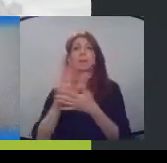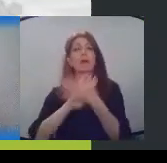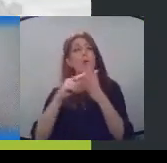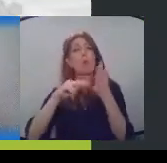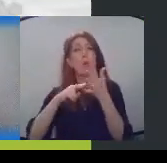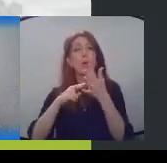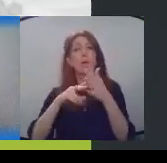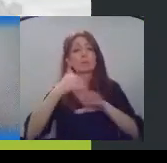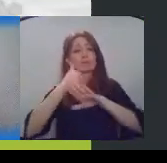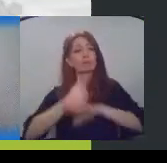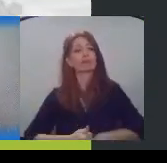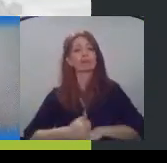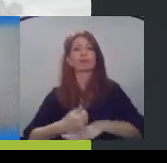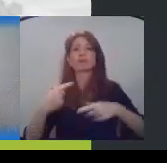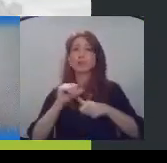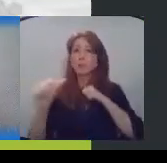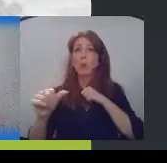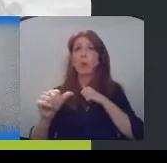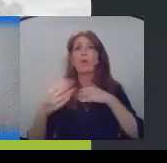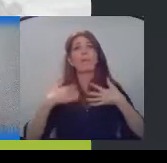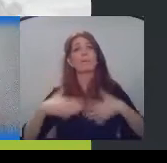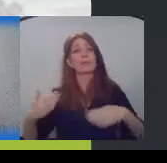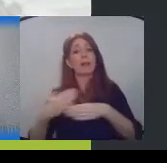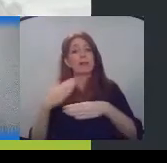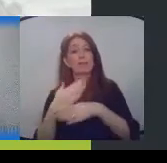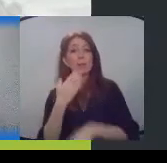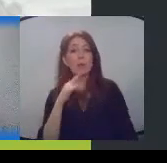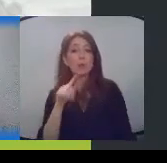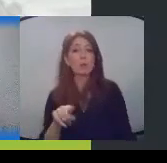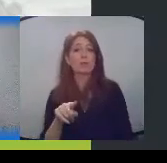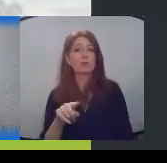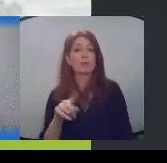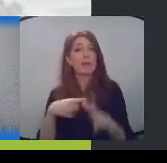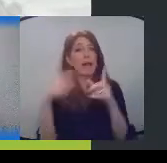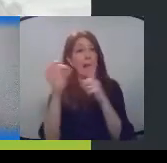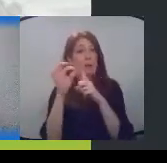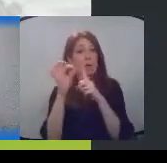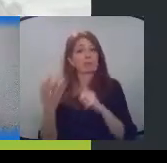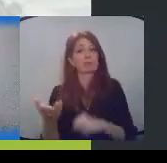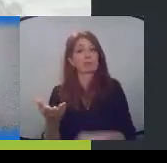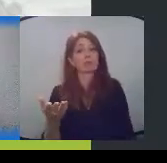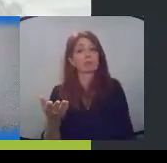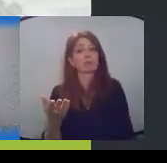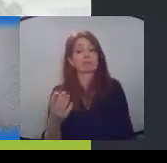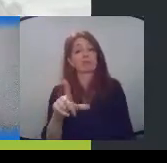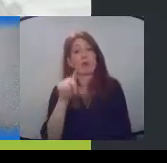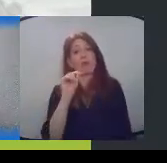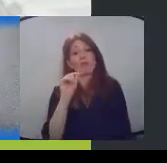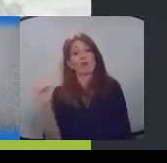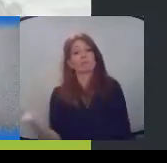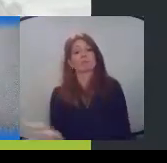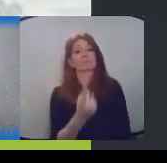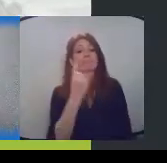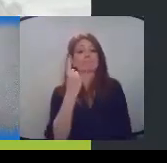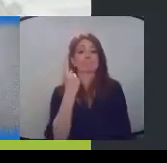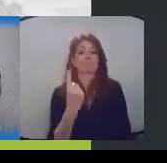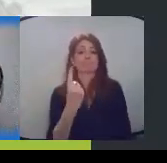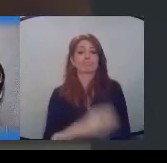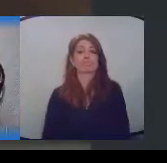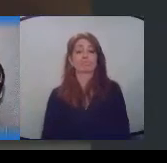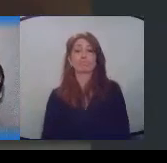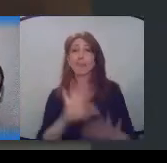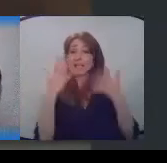physical activity by utilizing their app. So Trina, I invite you onto the stage, and then you got